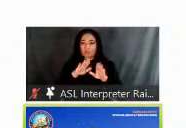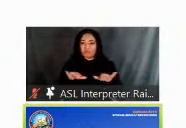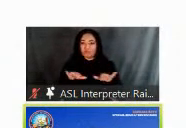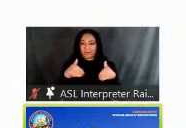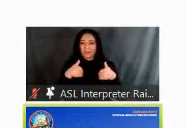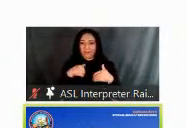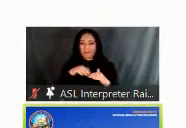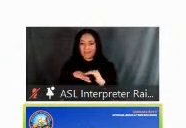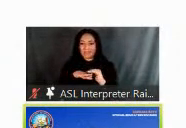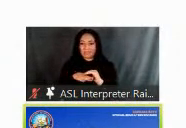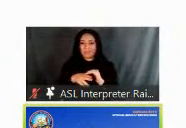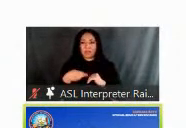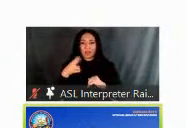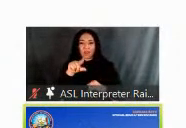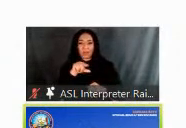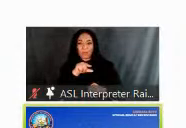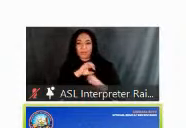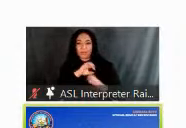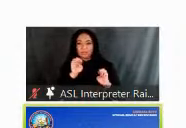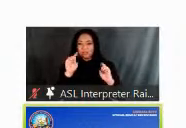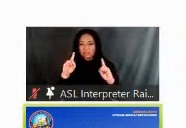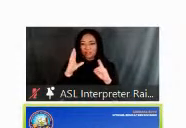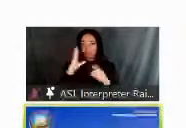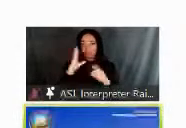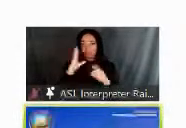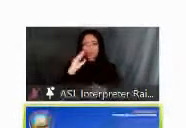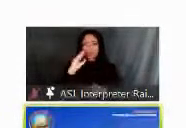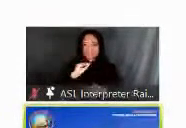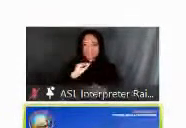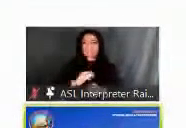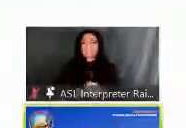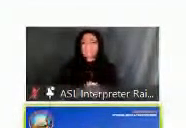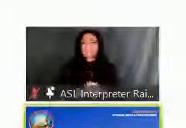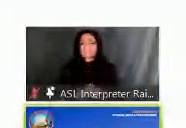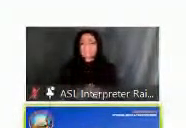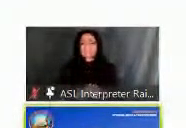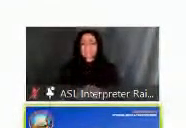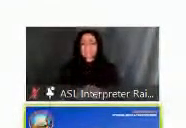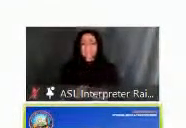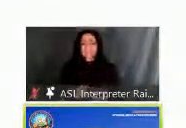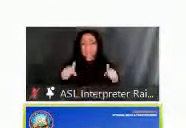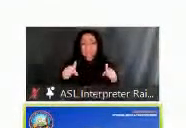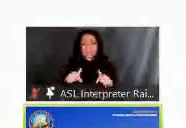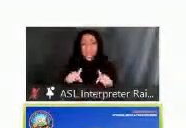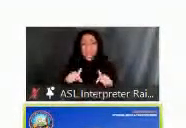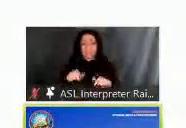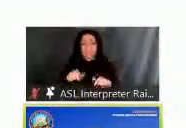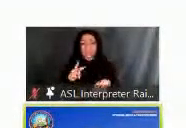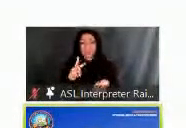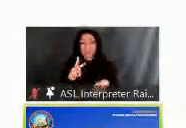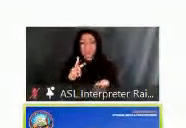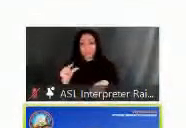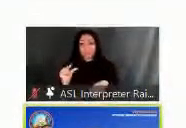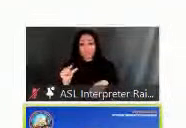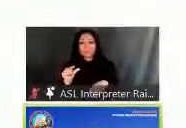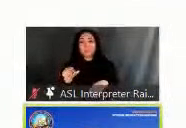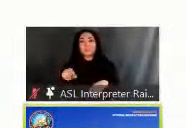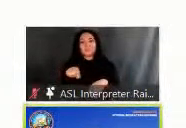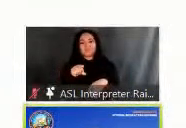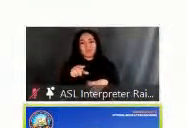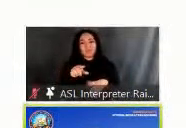to high-quality educational experiences. In this work group, you have a